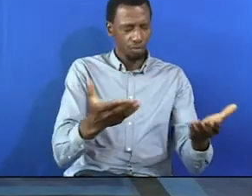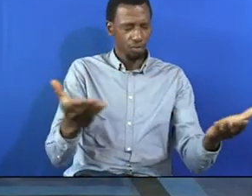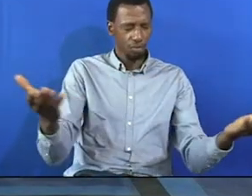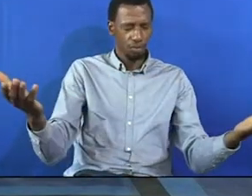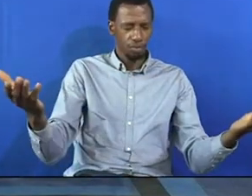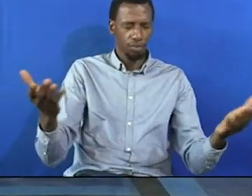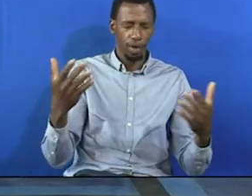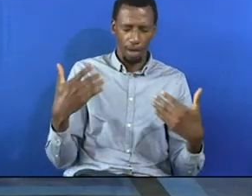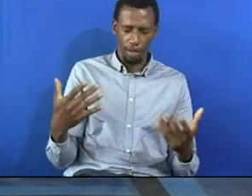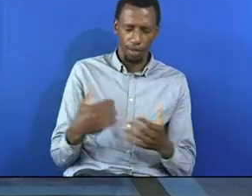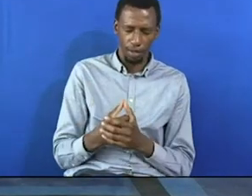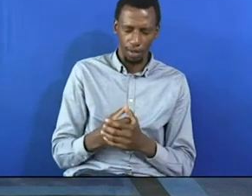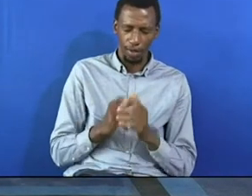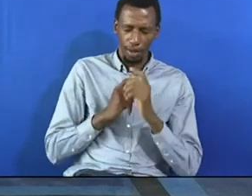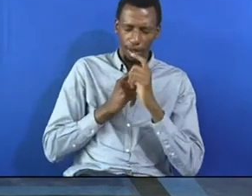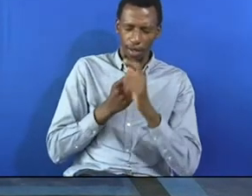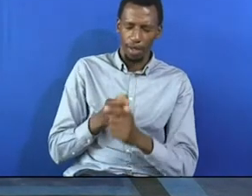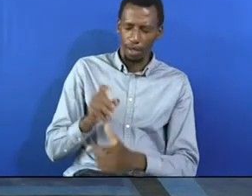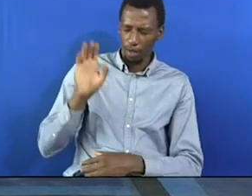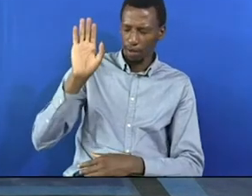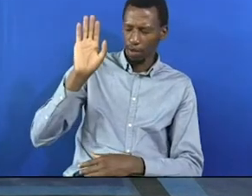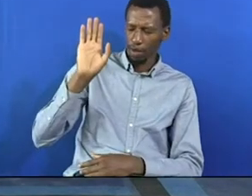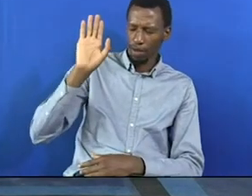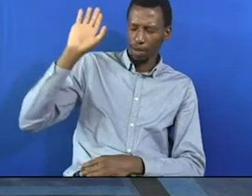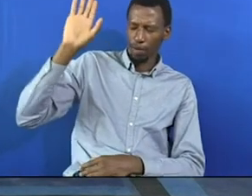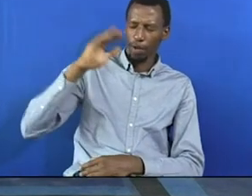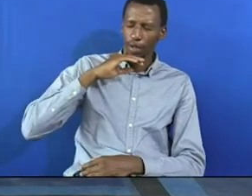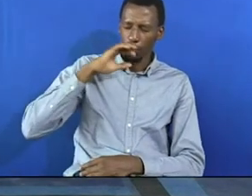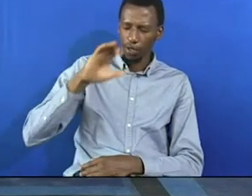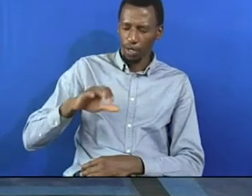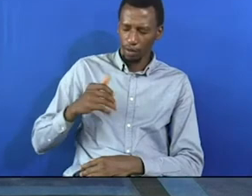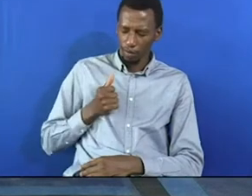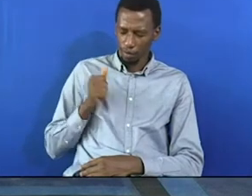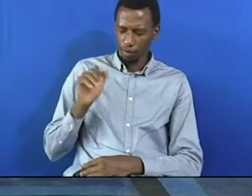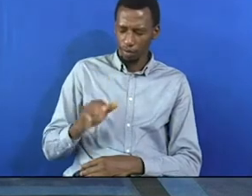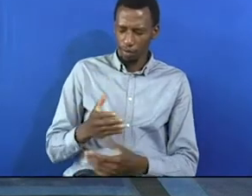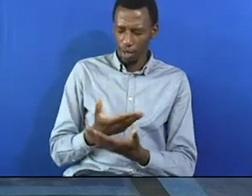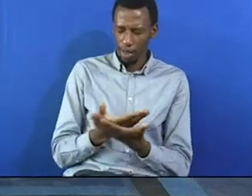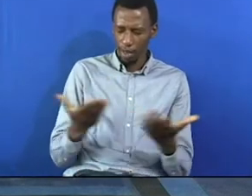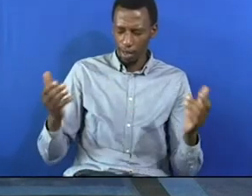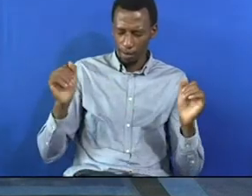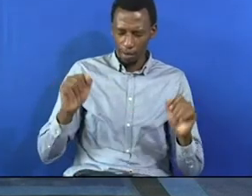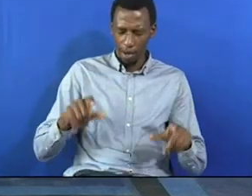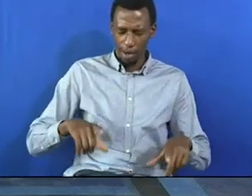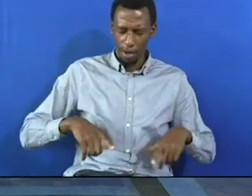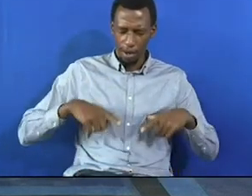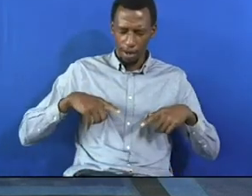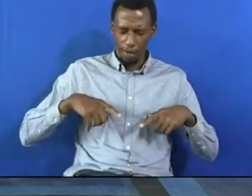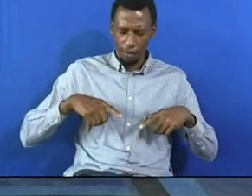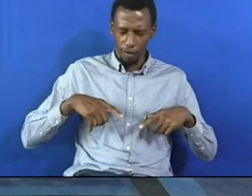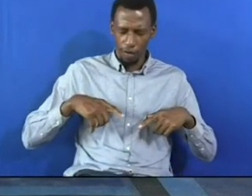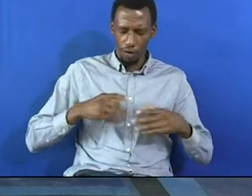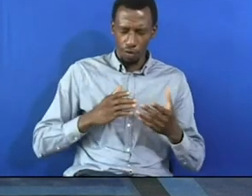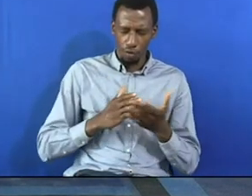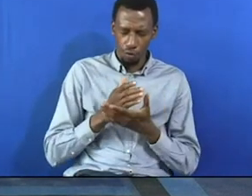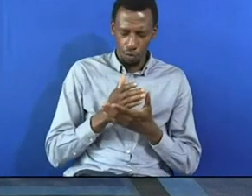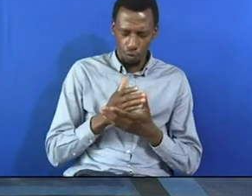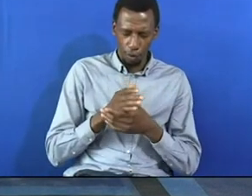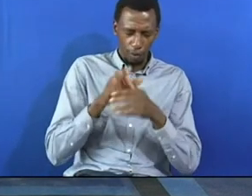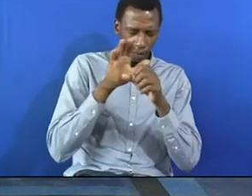Gift your sons and daughters so that they can survive the pressures of this